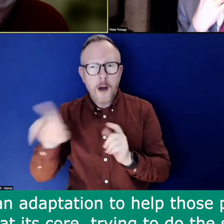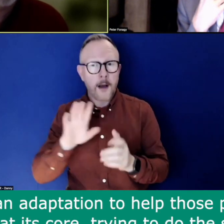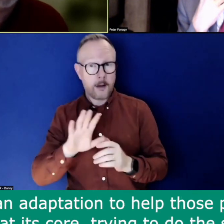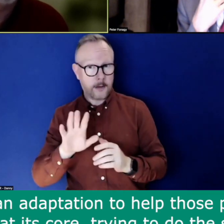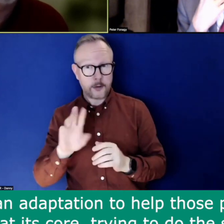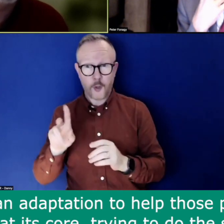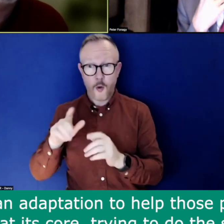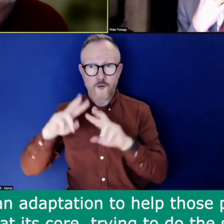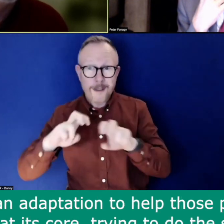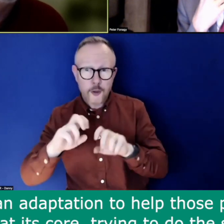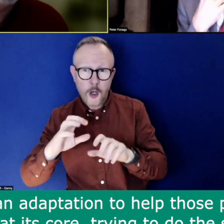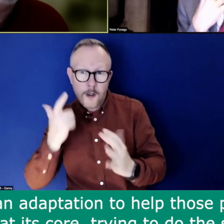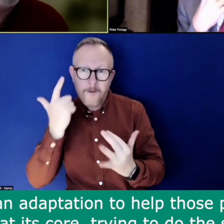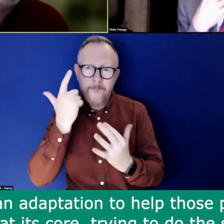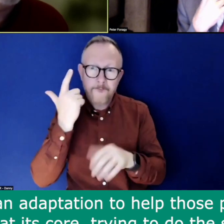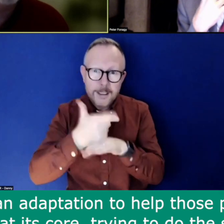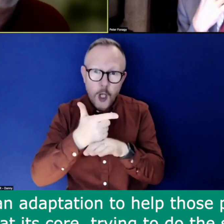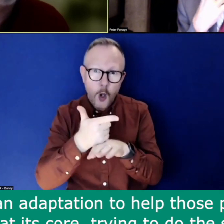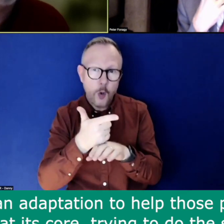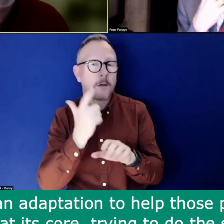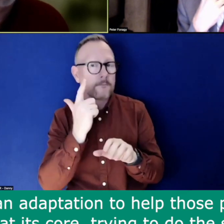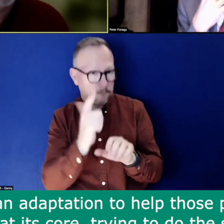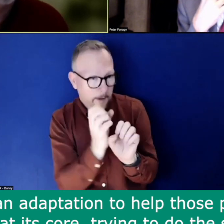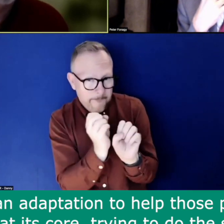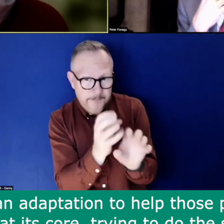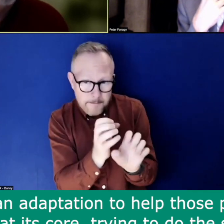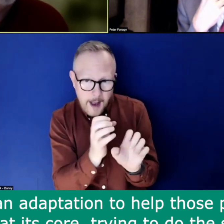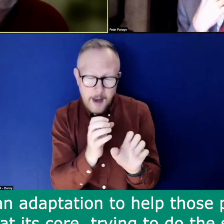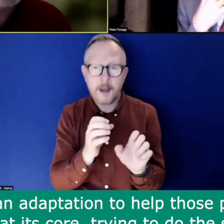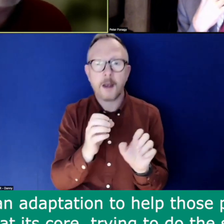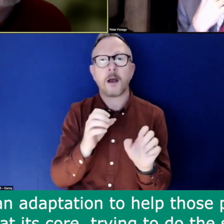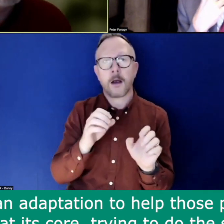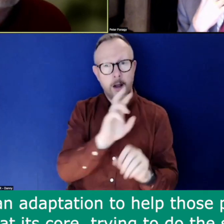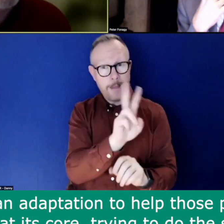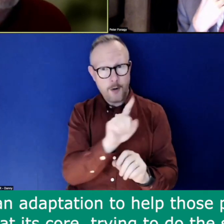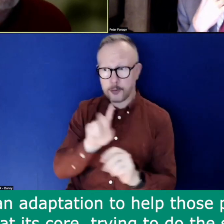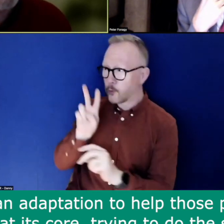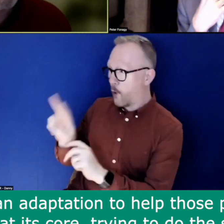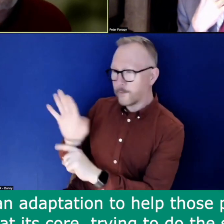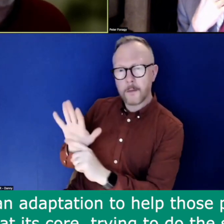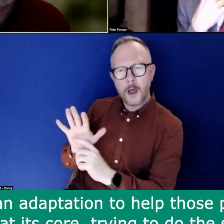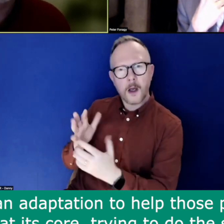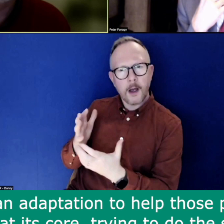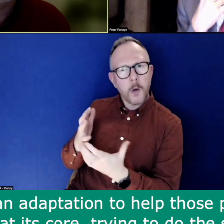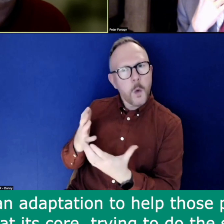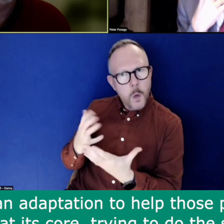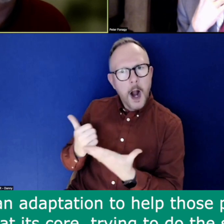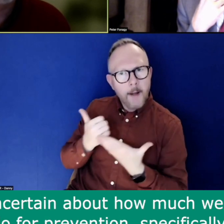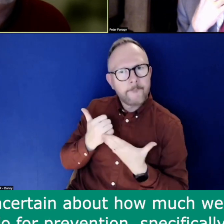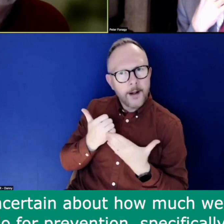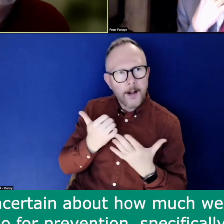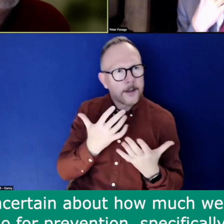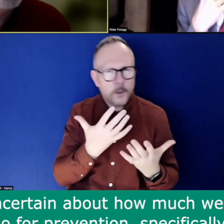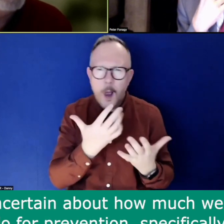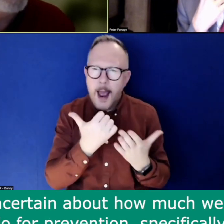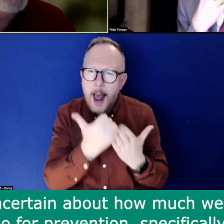an adaptation to kind of help those parents to engage. But it's still at its core trying to do the same thing.